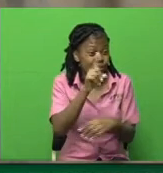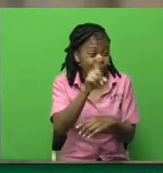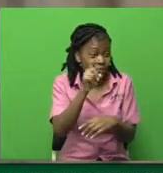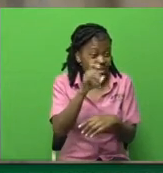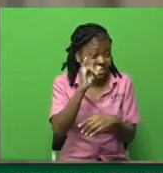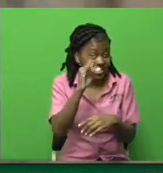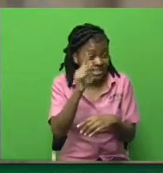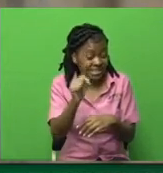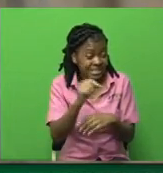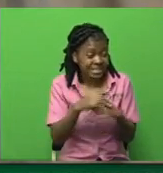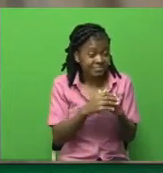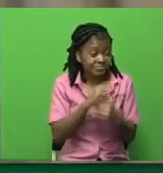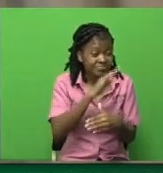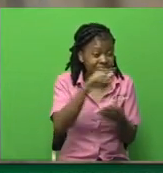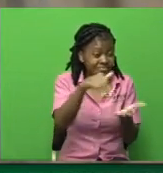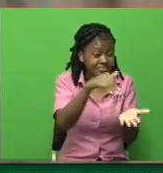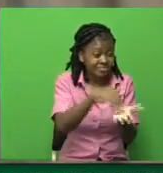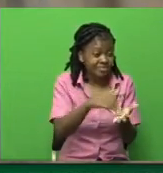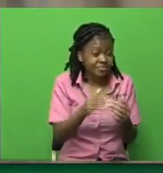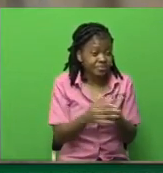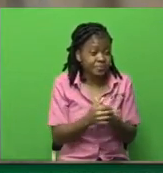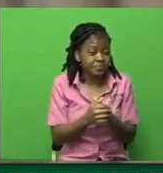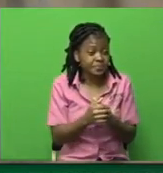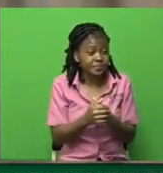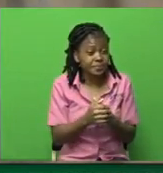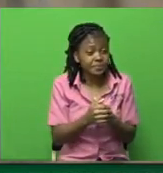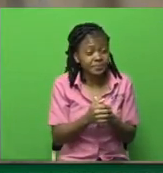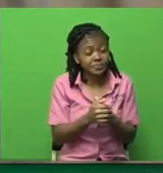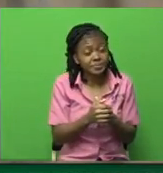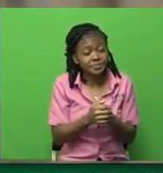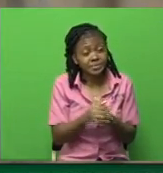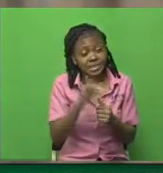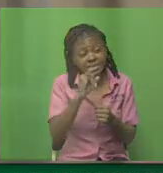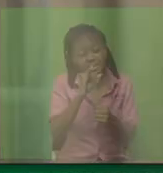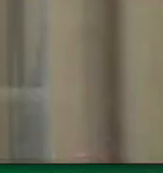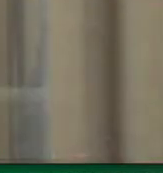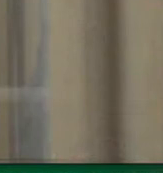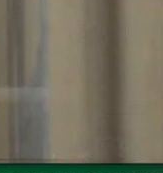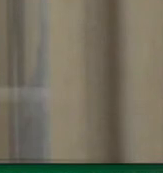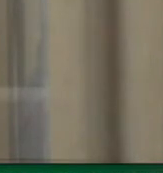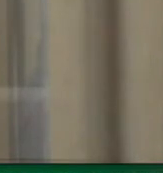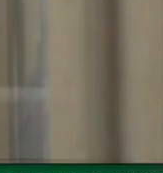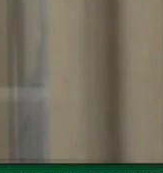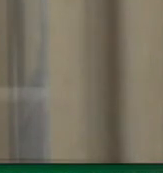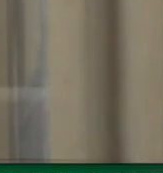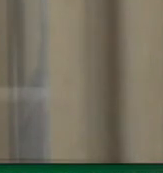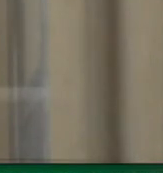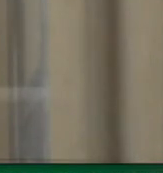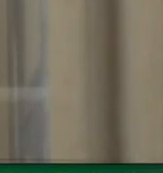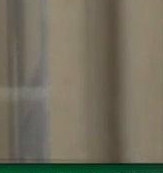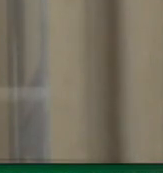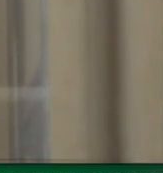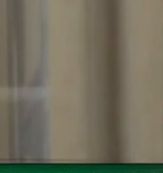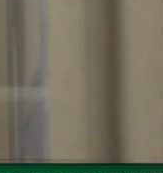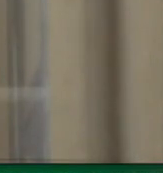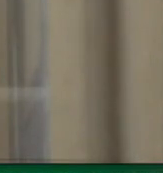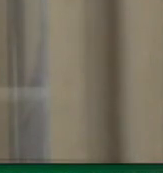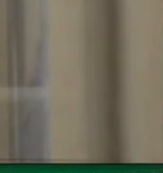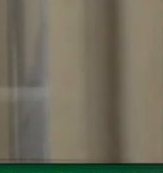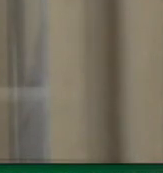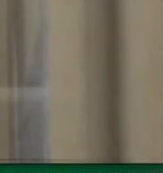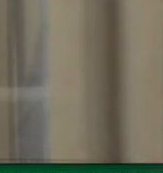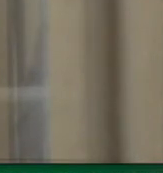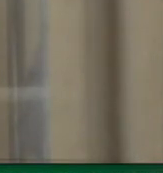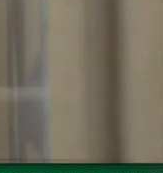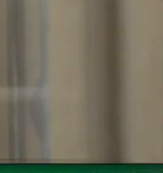centers Madam speaker what are these ICT access centers these are actually putting the software